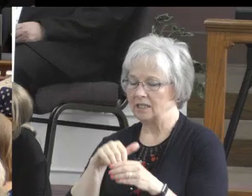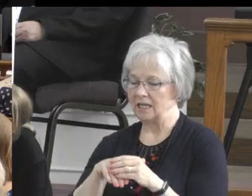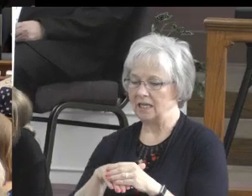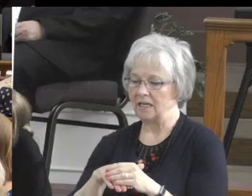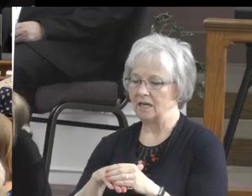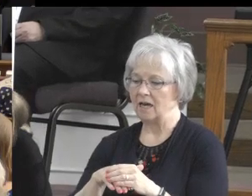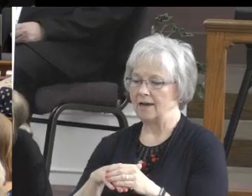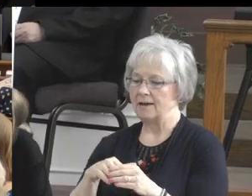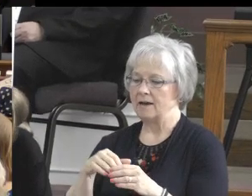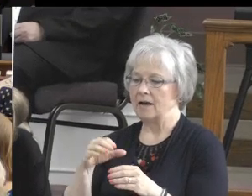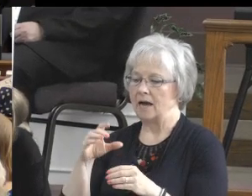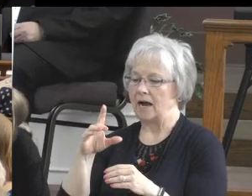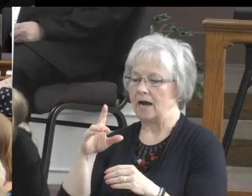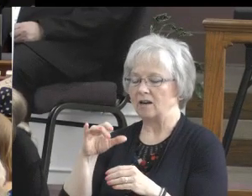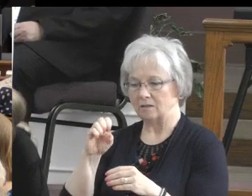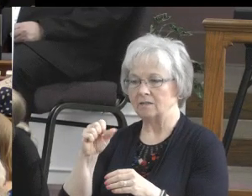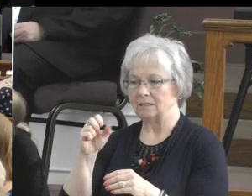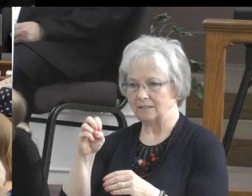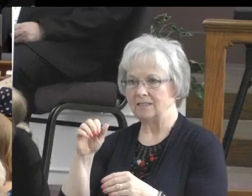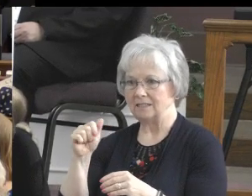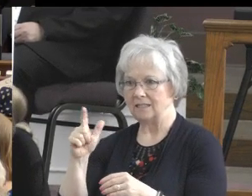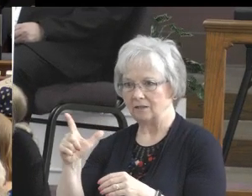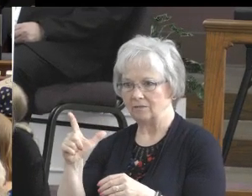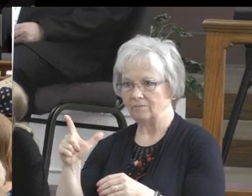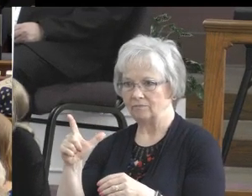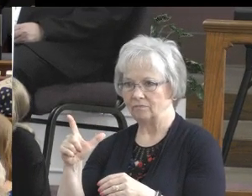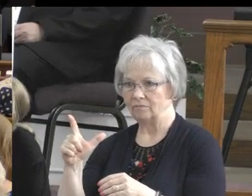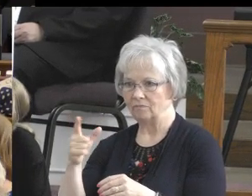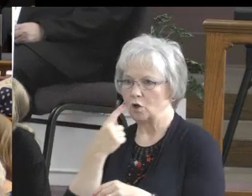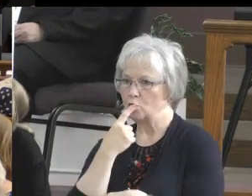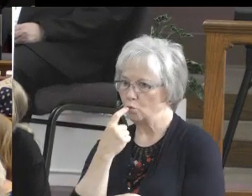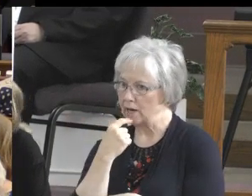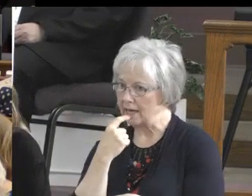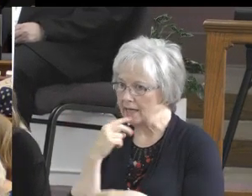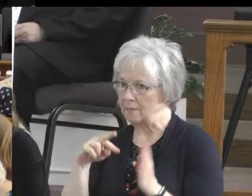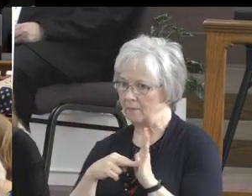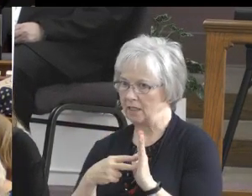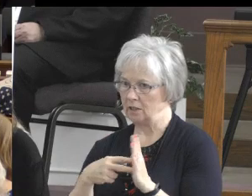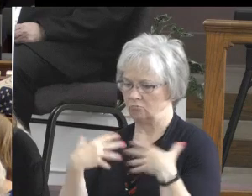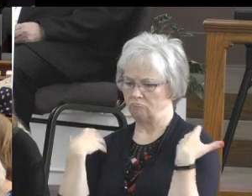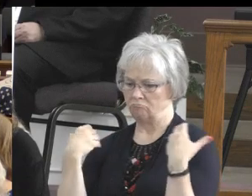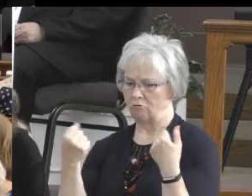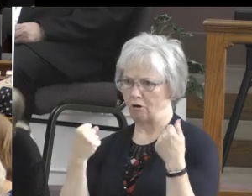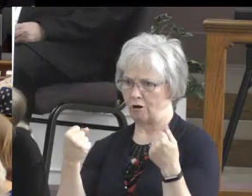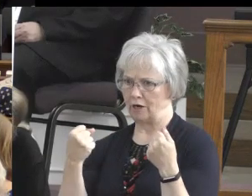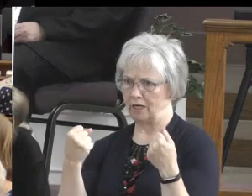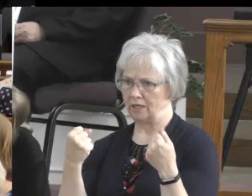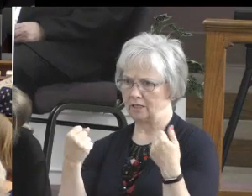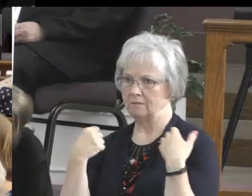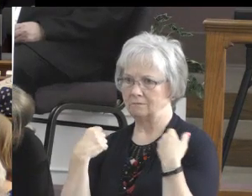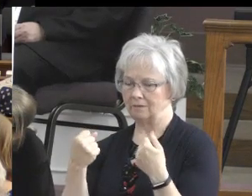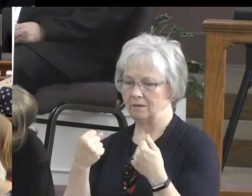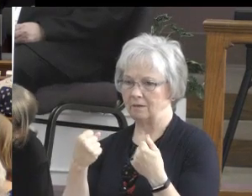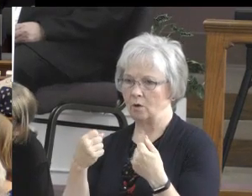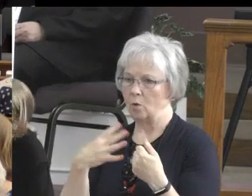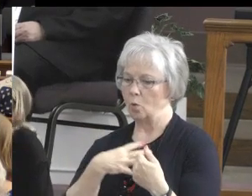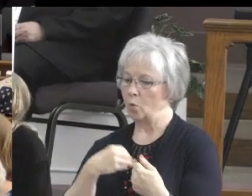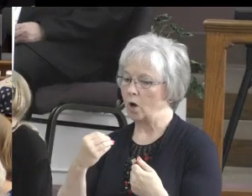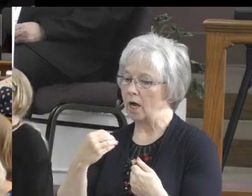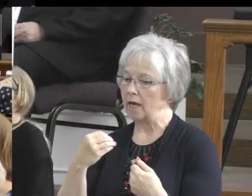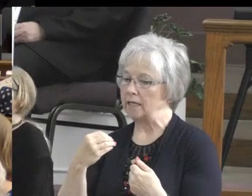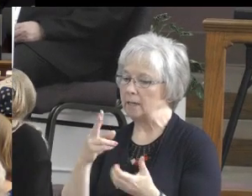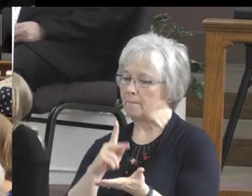flag. Red means hardiness and valor, while white means purity and